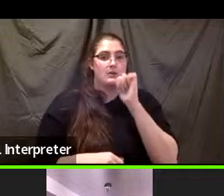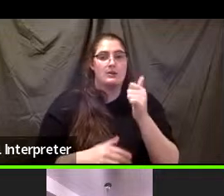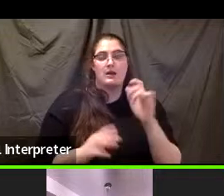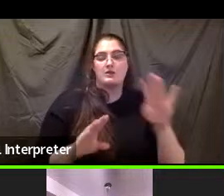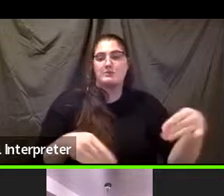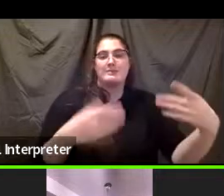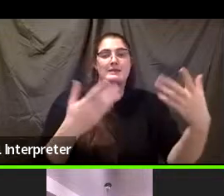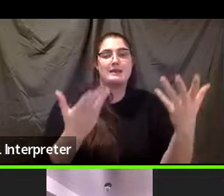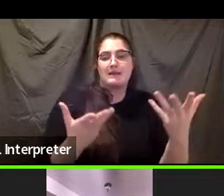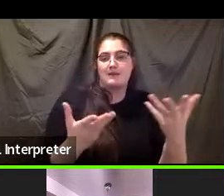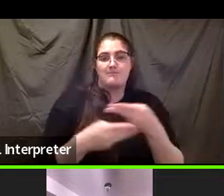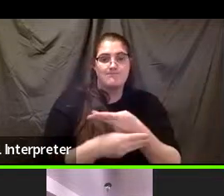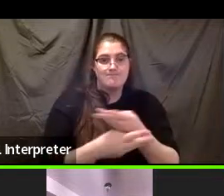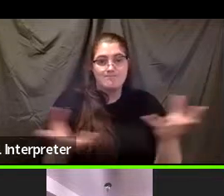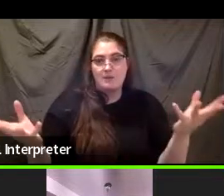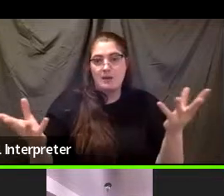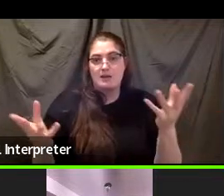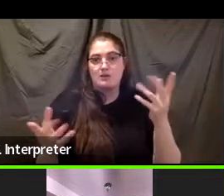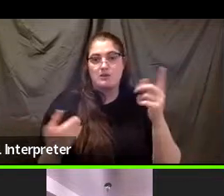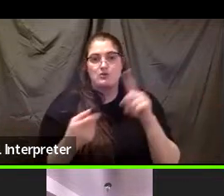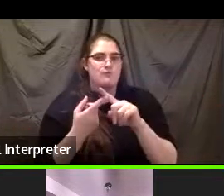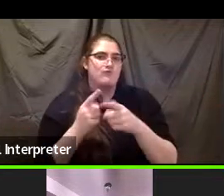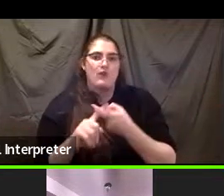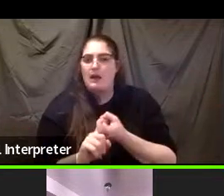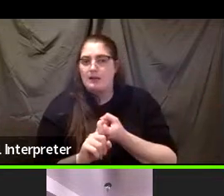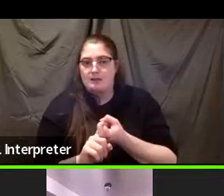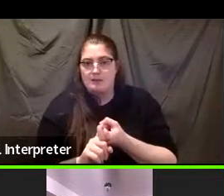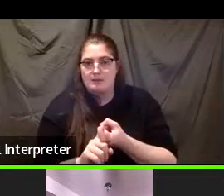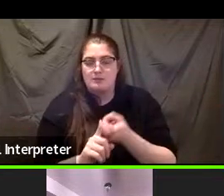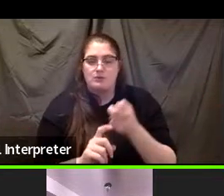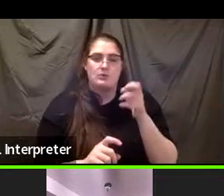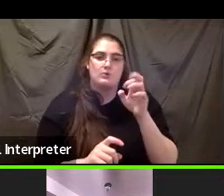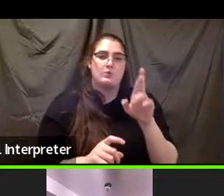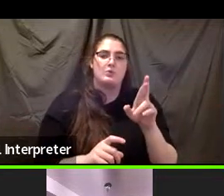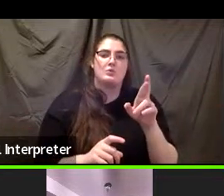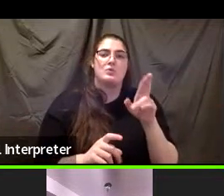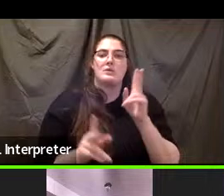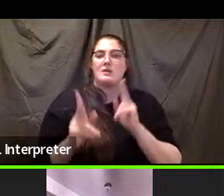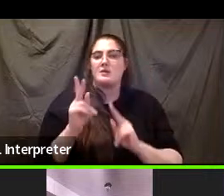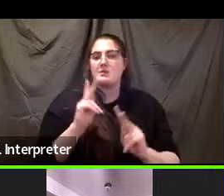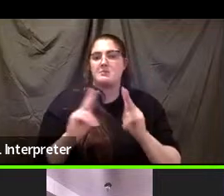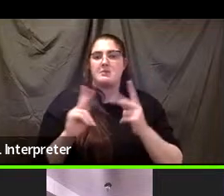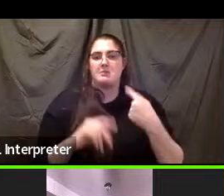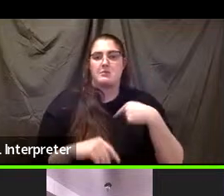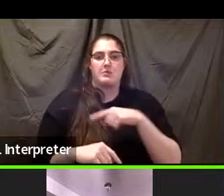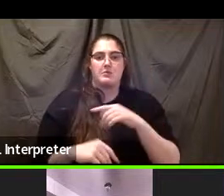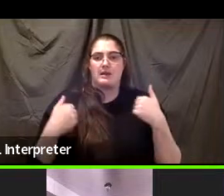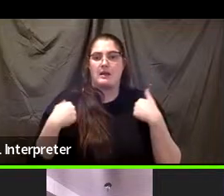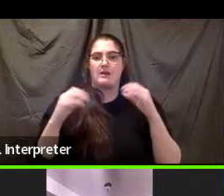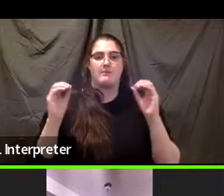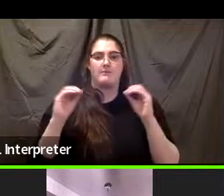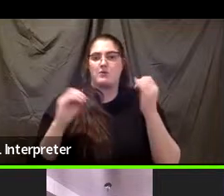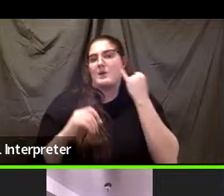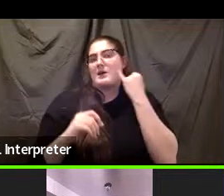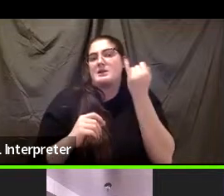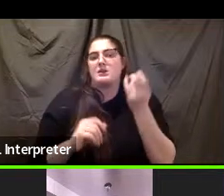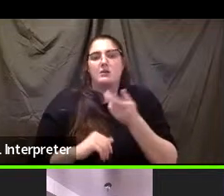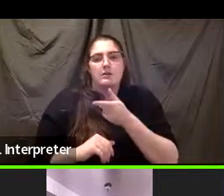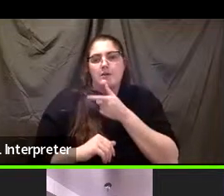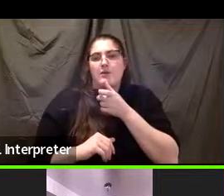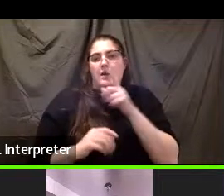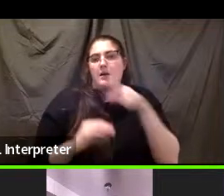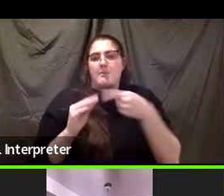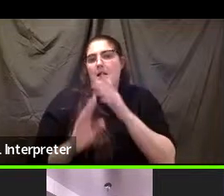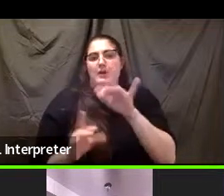given away to friends or peoples that we have no idea, about